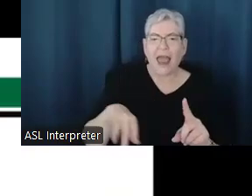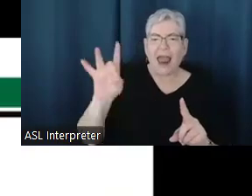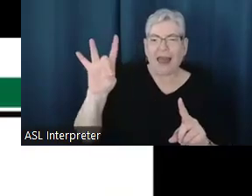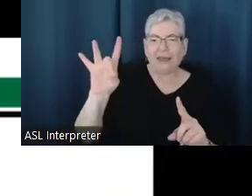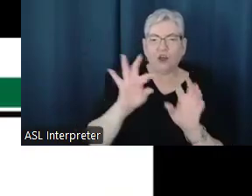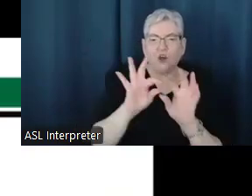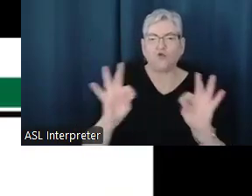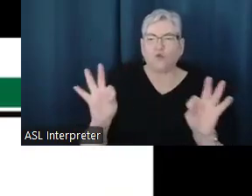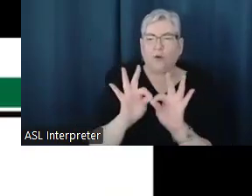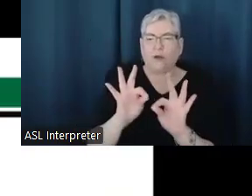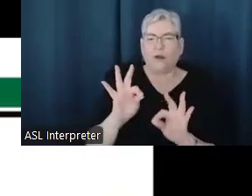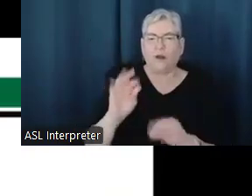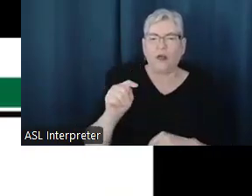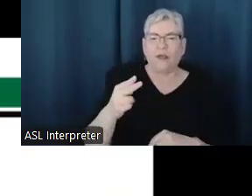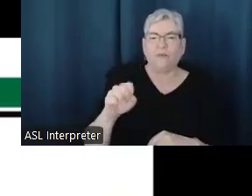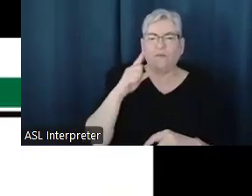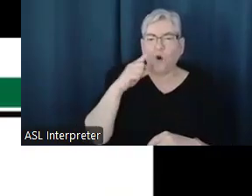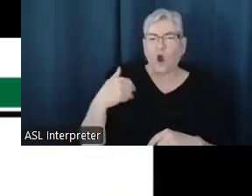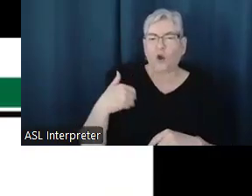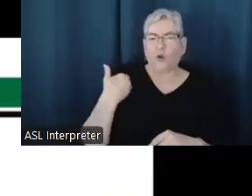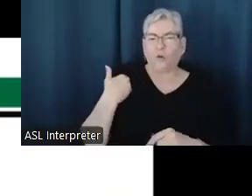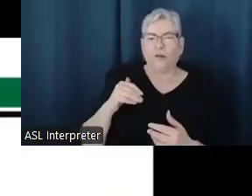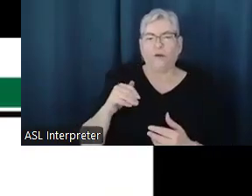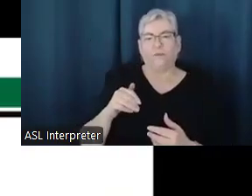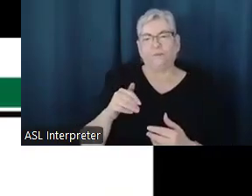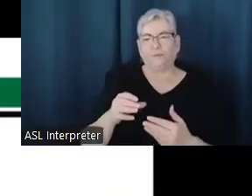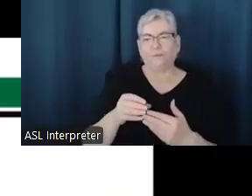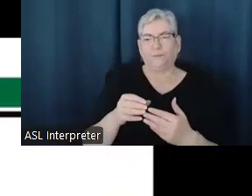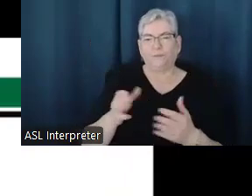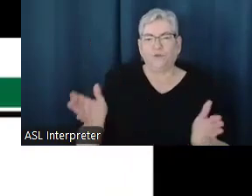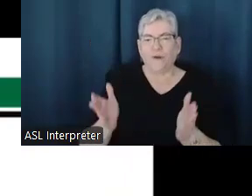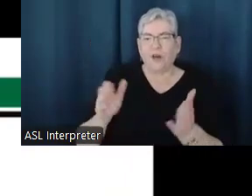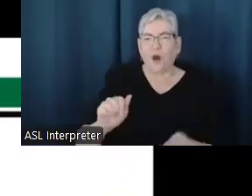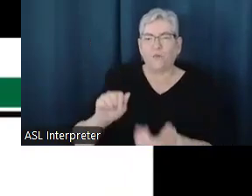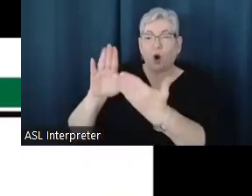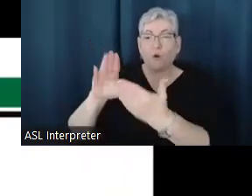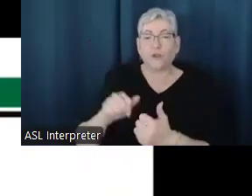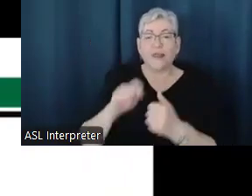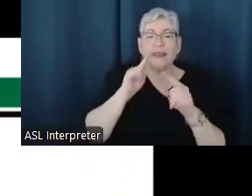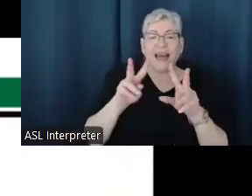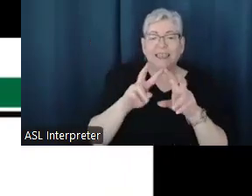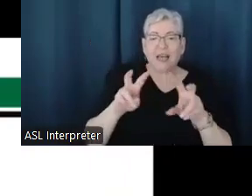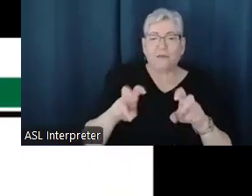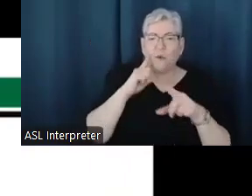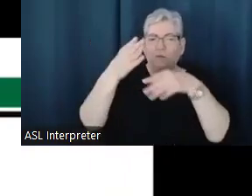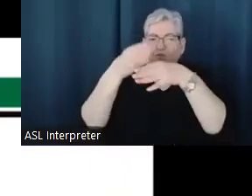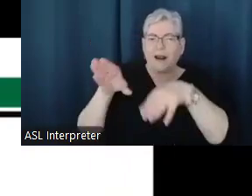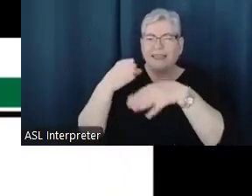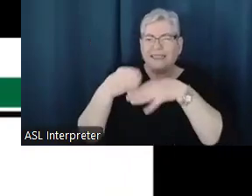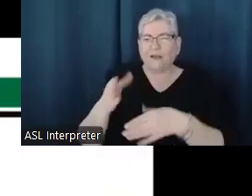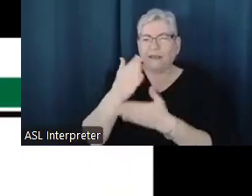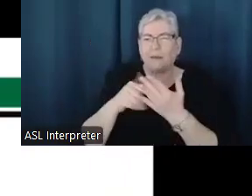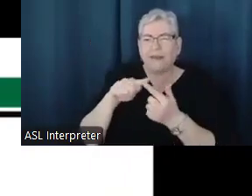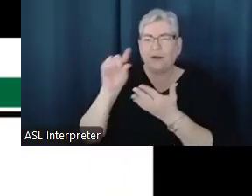a youth-driven approach that they've identified. And the assessment really breaks down components of each